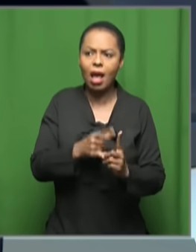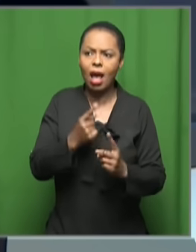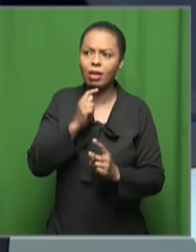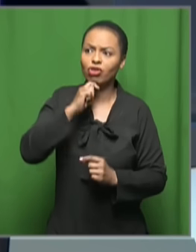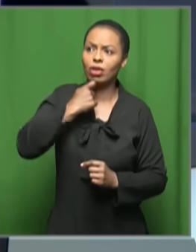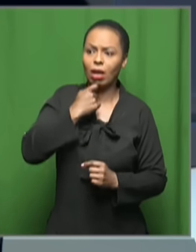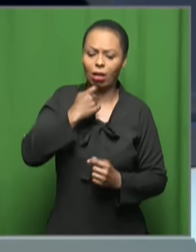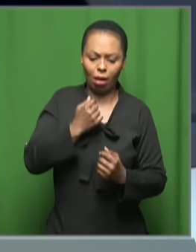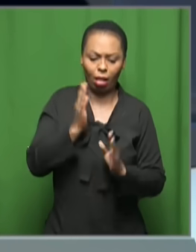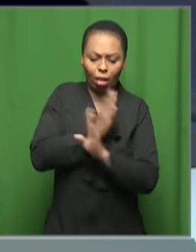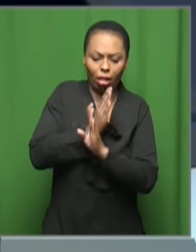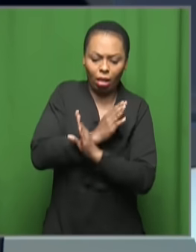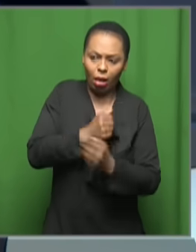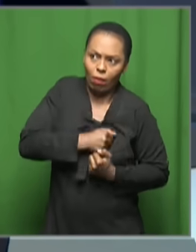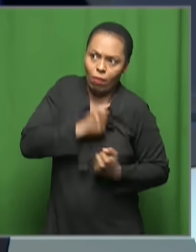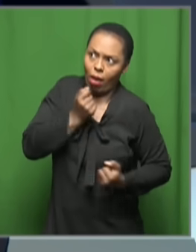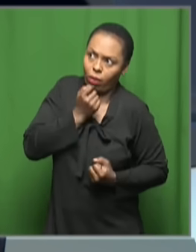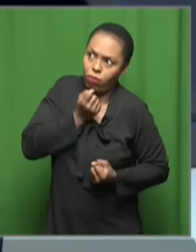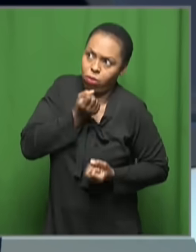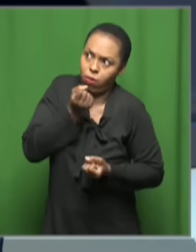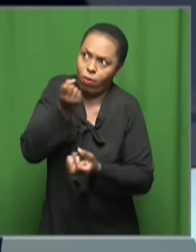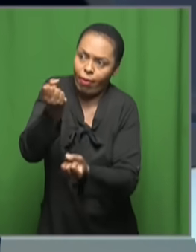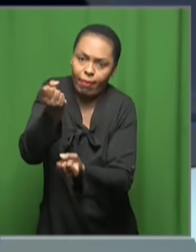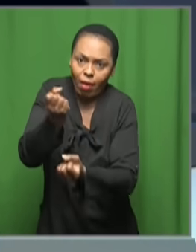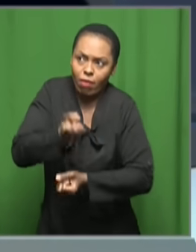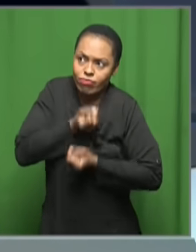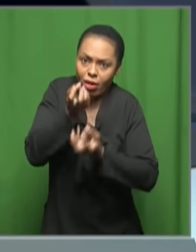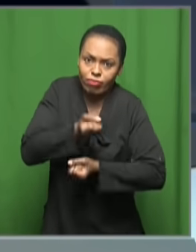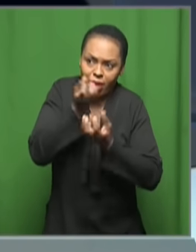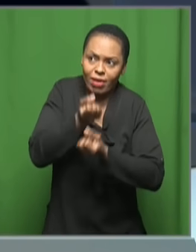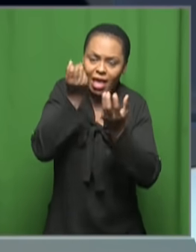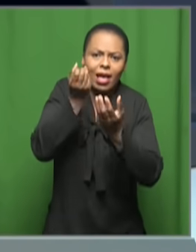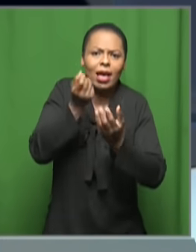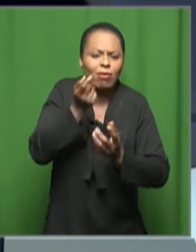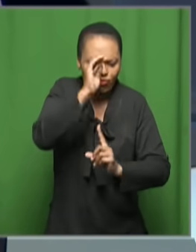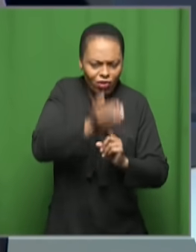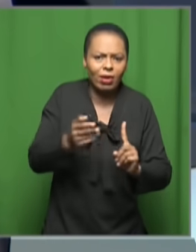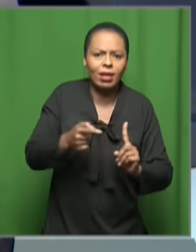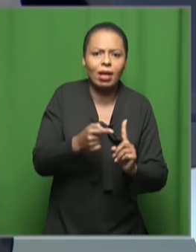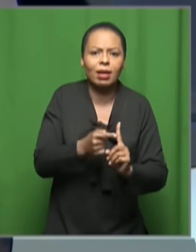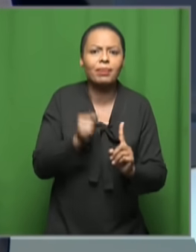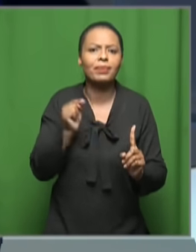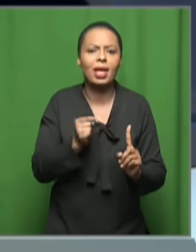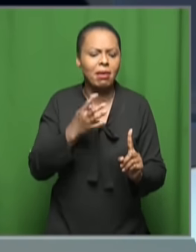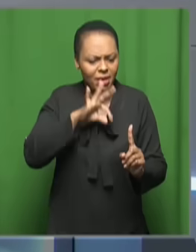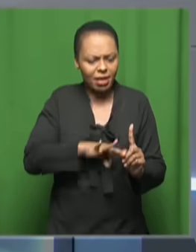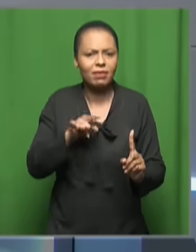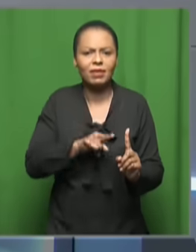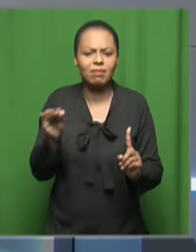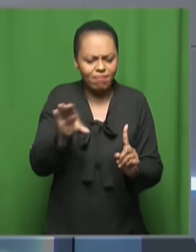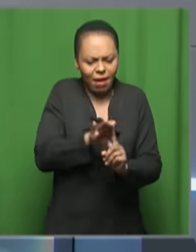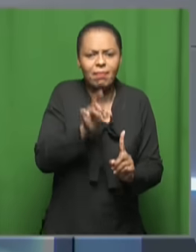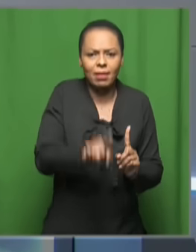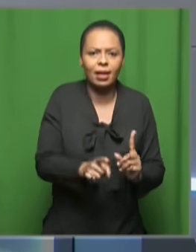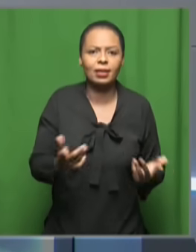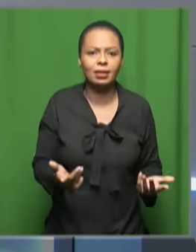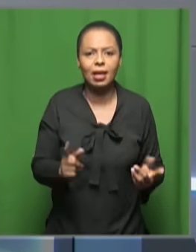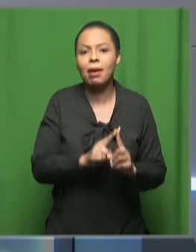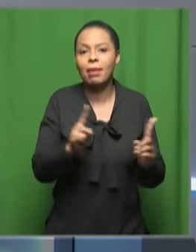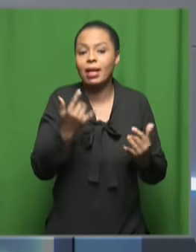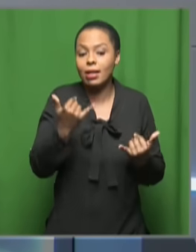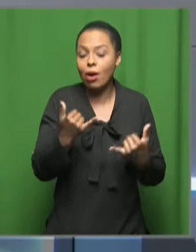a different turn. But the key issue here, I think it's about, as we talk protection, are the law enforcement agencies